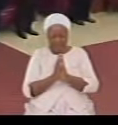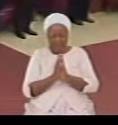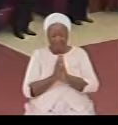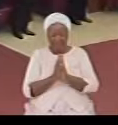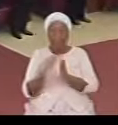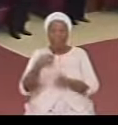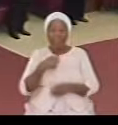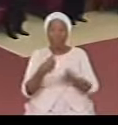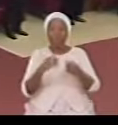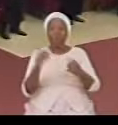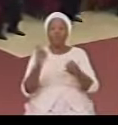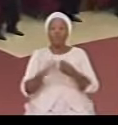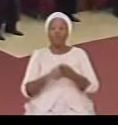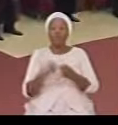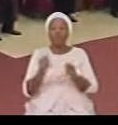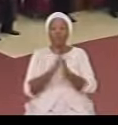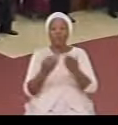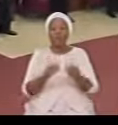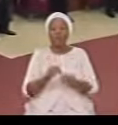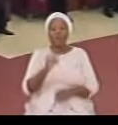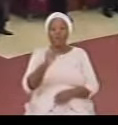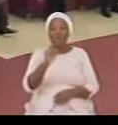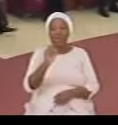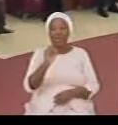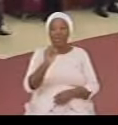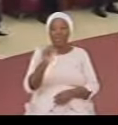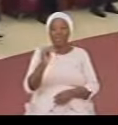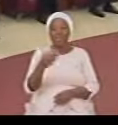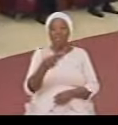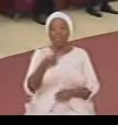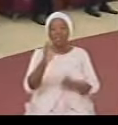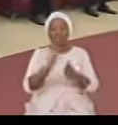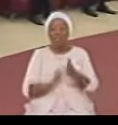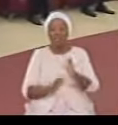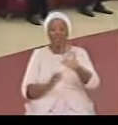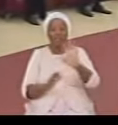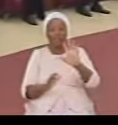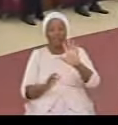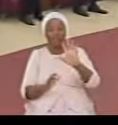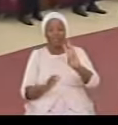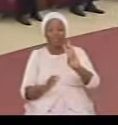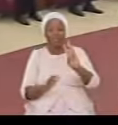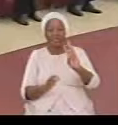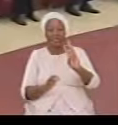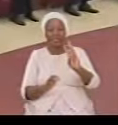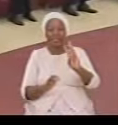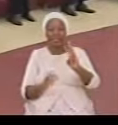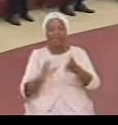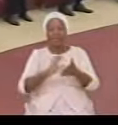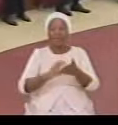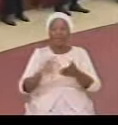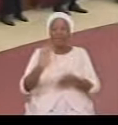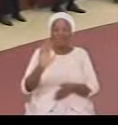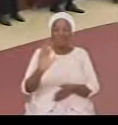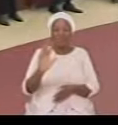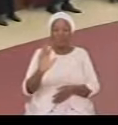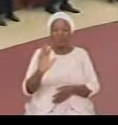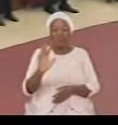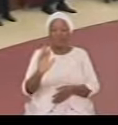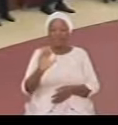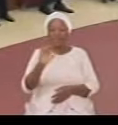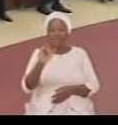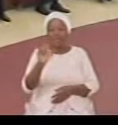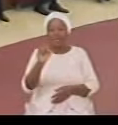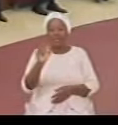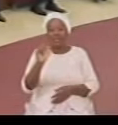We're coming to Isaiah chapter 56. And I'm reading from verse 5.